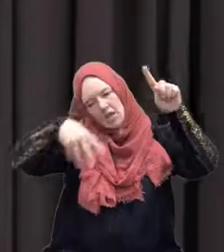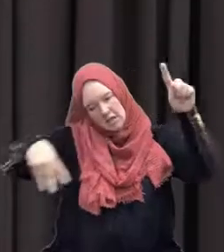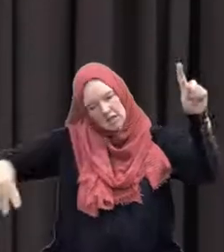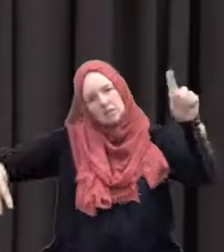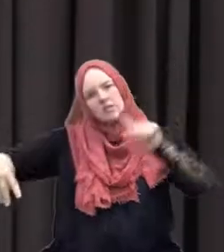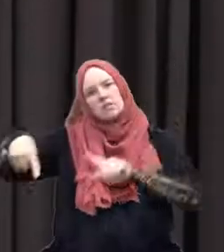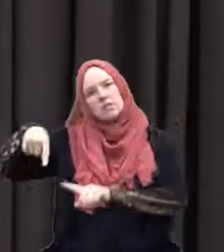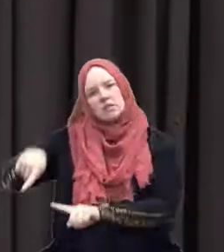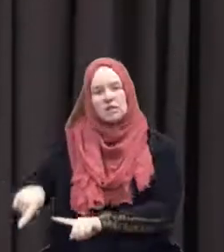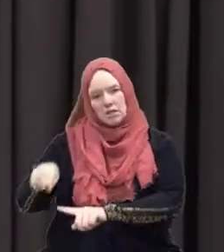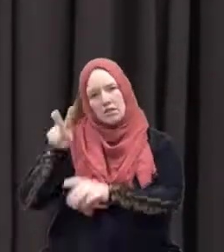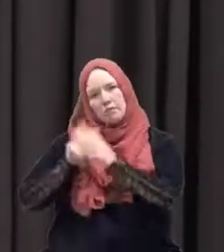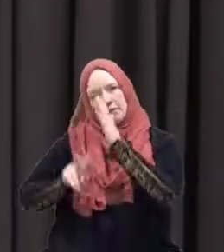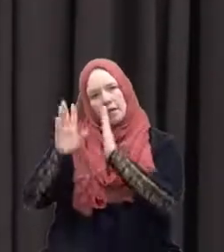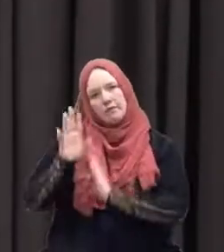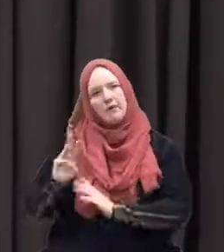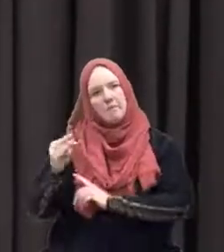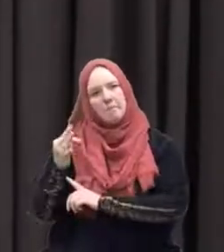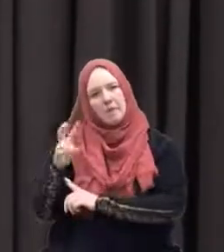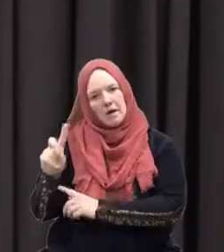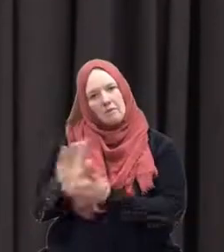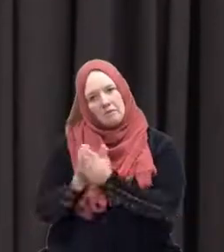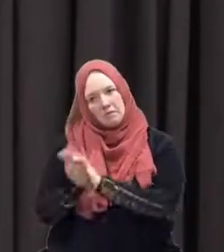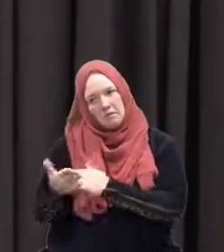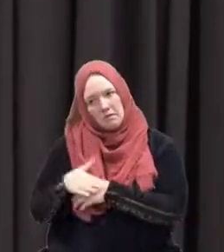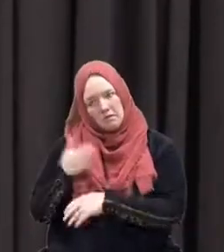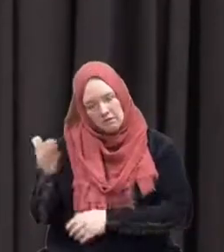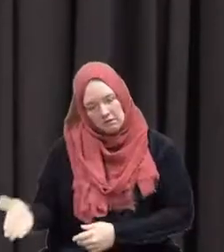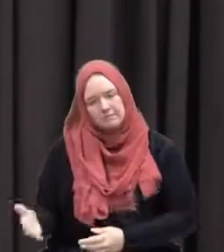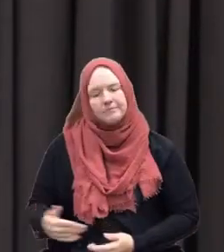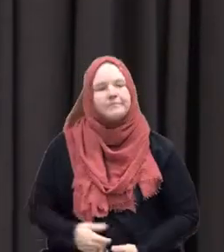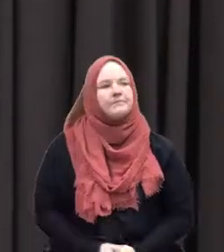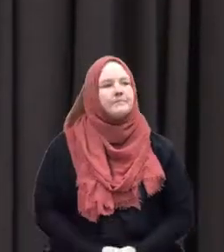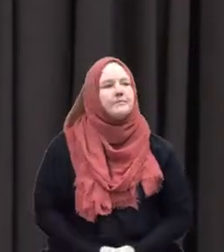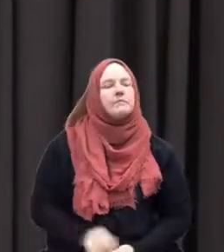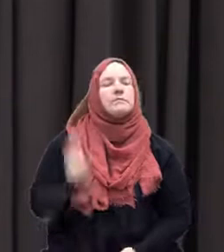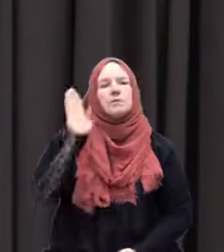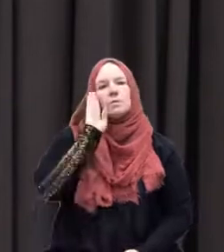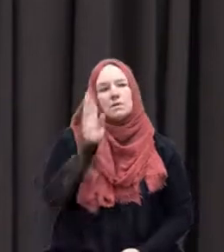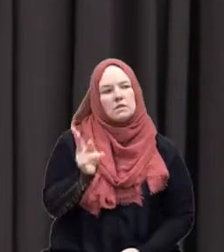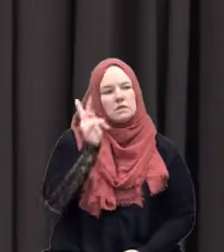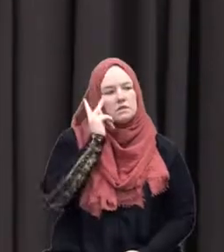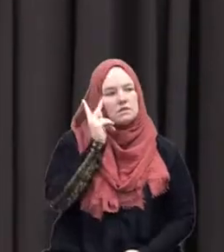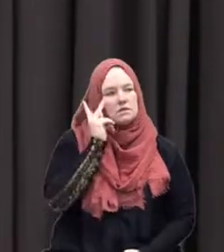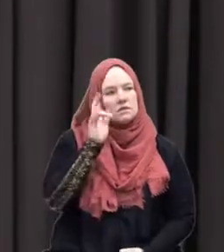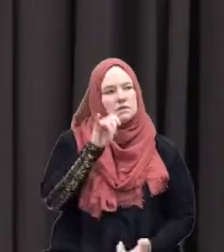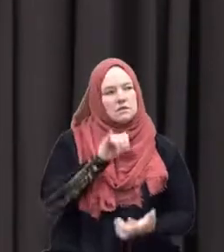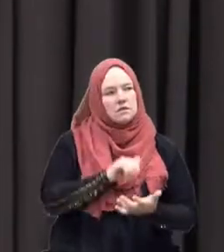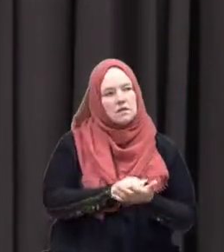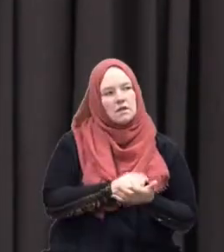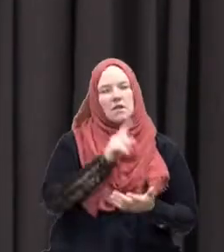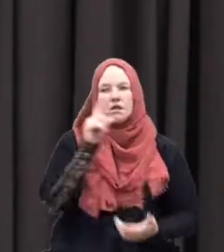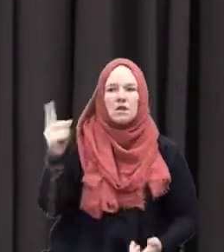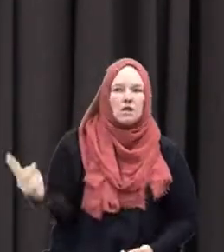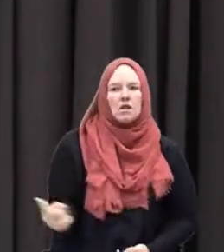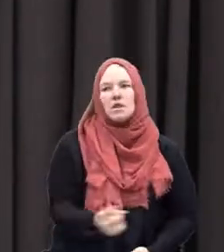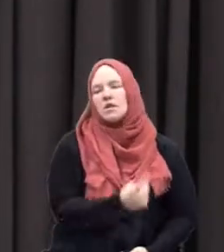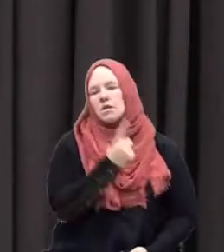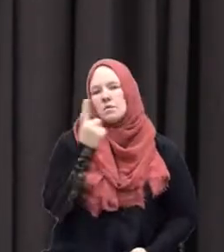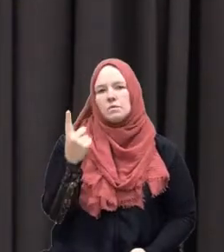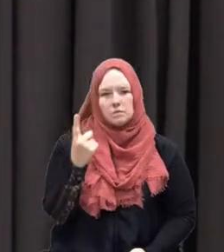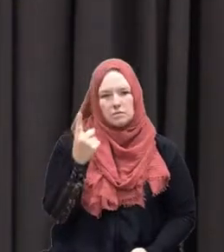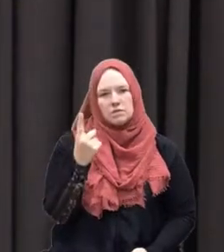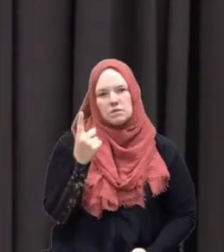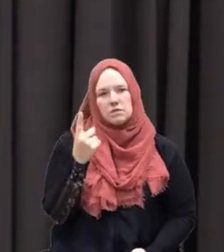and so forth, until it comes to Prophet Muhammad sallallahu alayhi wa sallam, you will find that